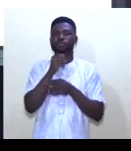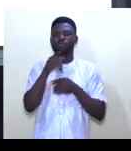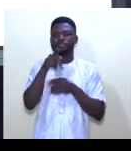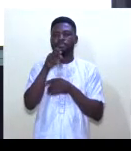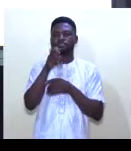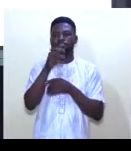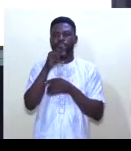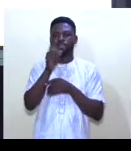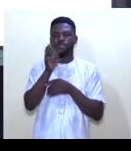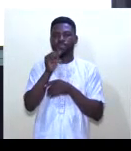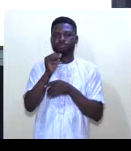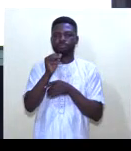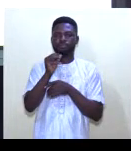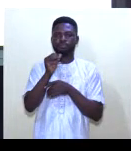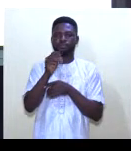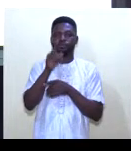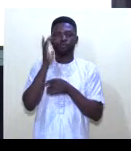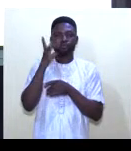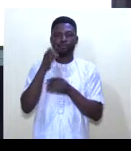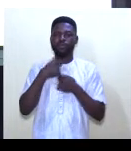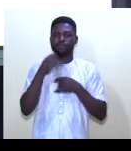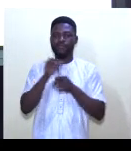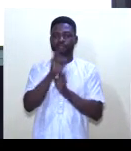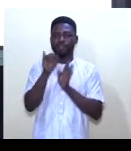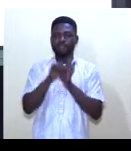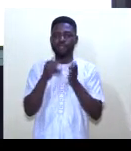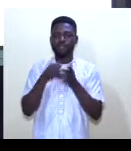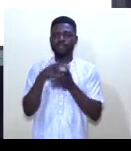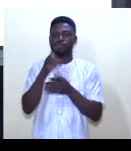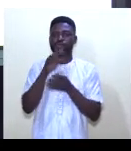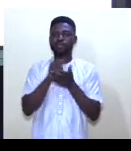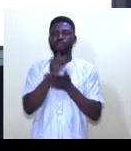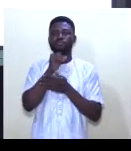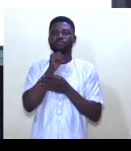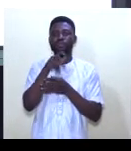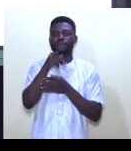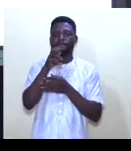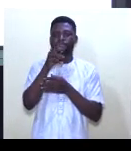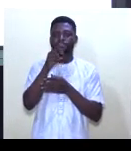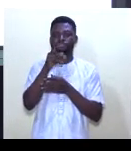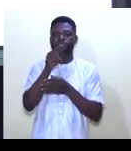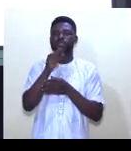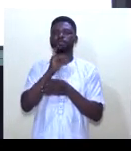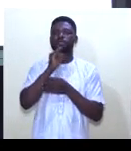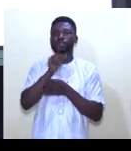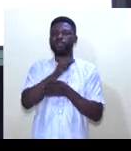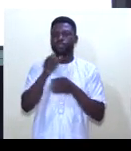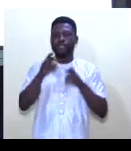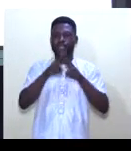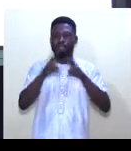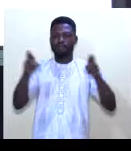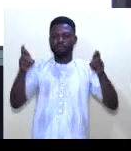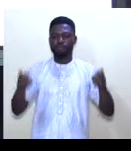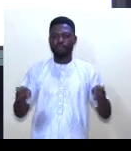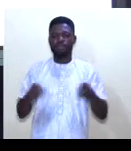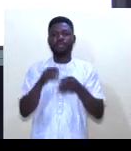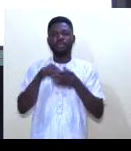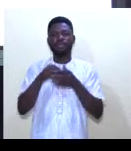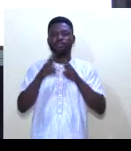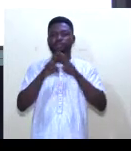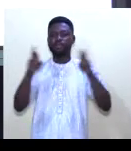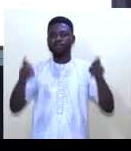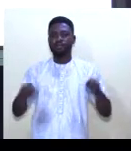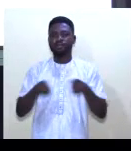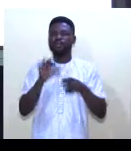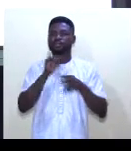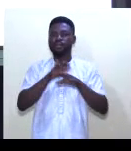not a prism. You should have identified it by now. The one that is not a prism, of course, is a rectangle. Why?